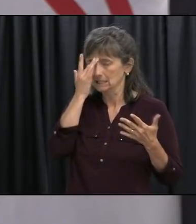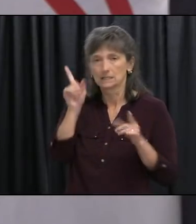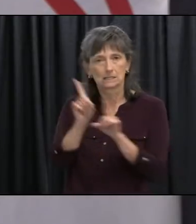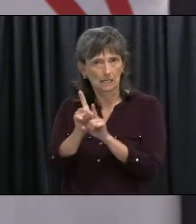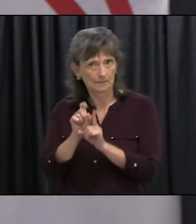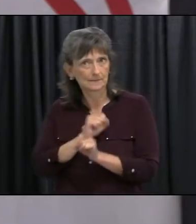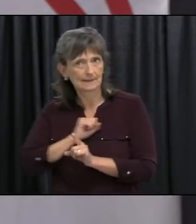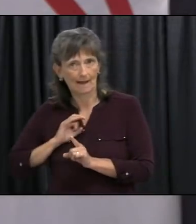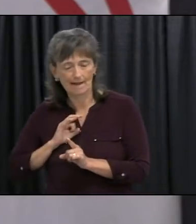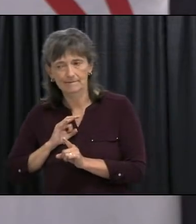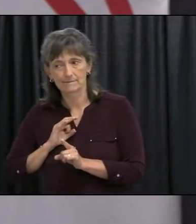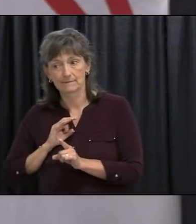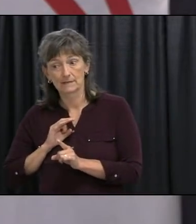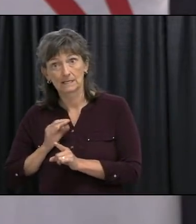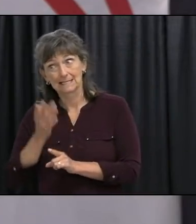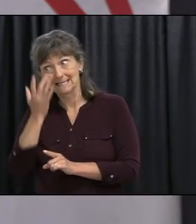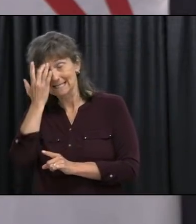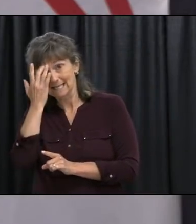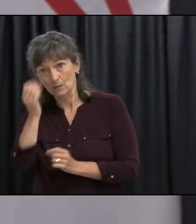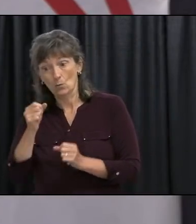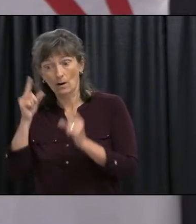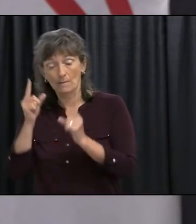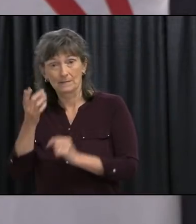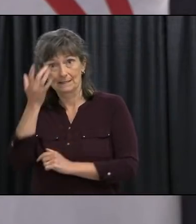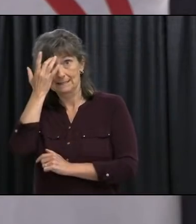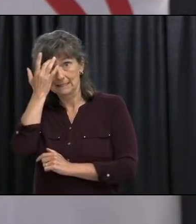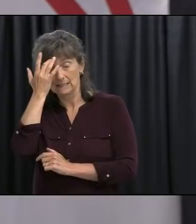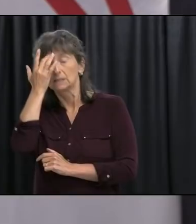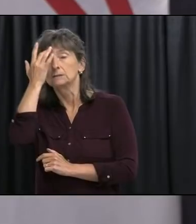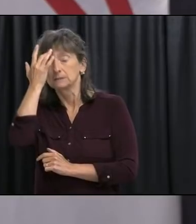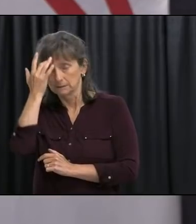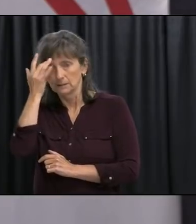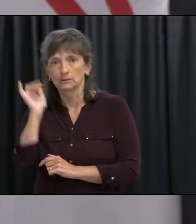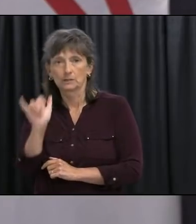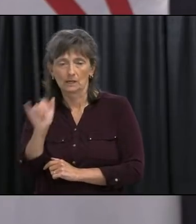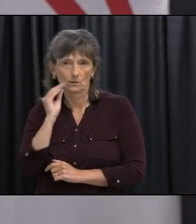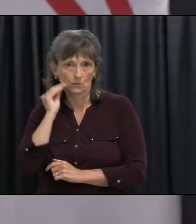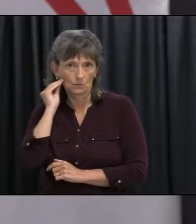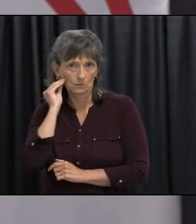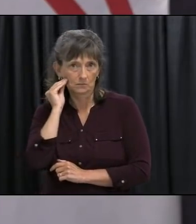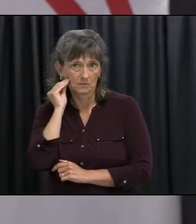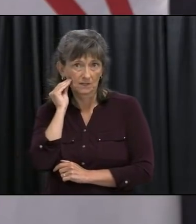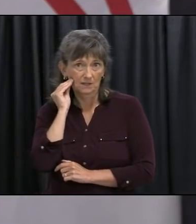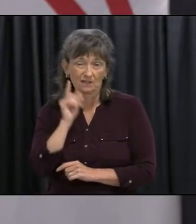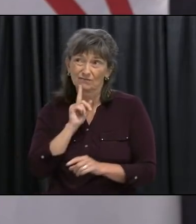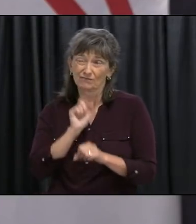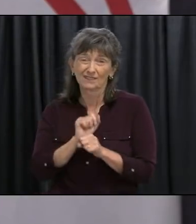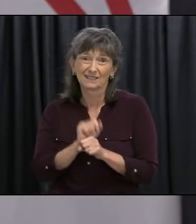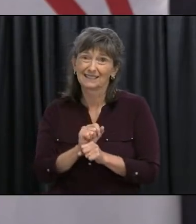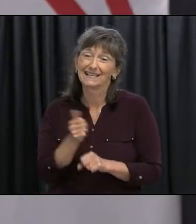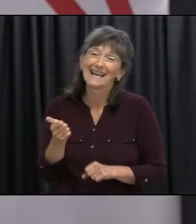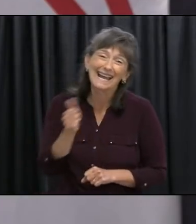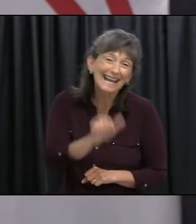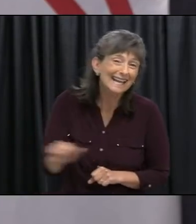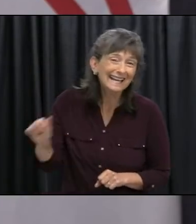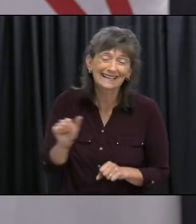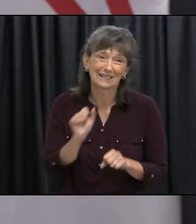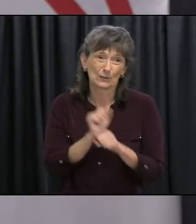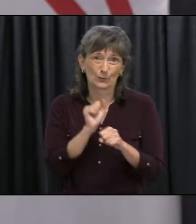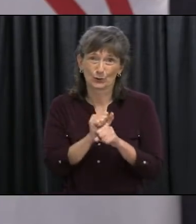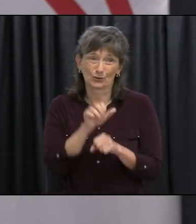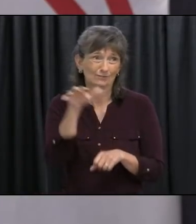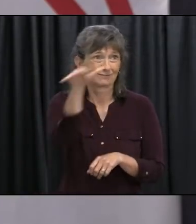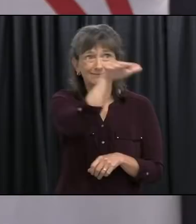school showing symptoms, stay home. I guess you could expand that into any workplace, because keeping our general population and